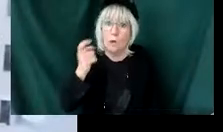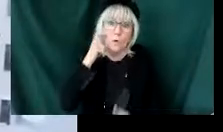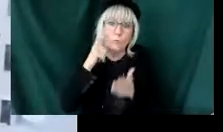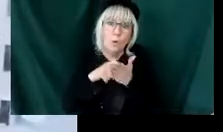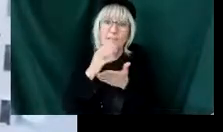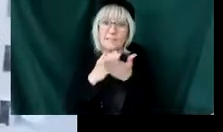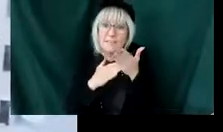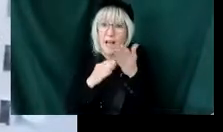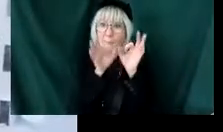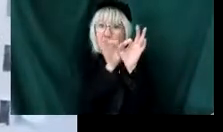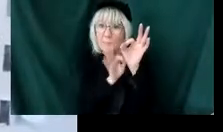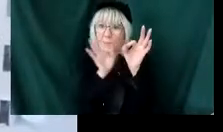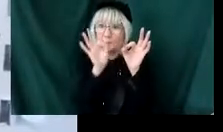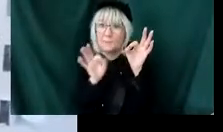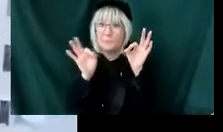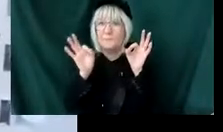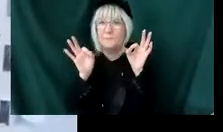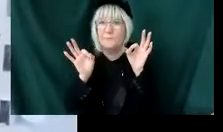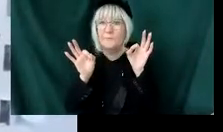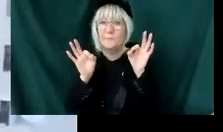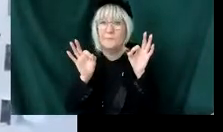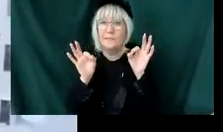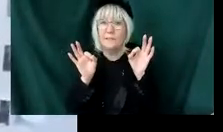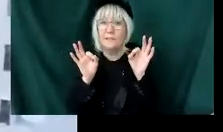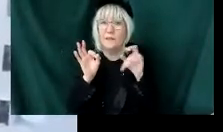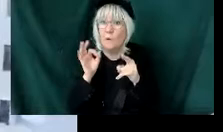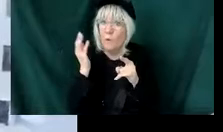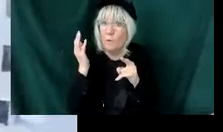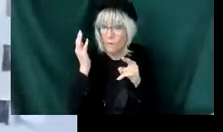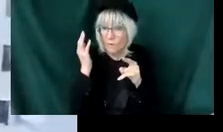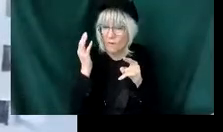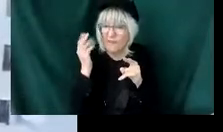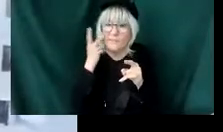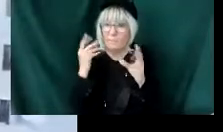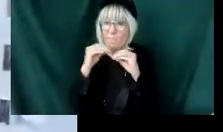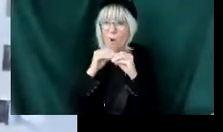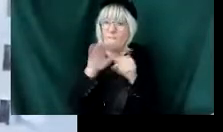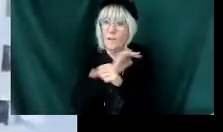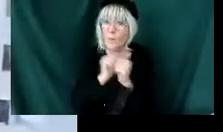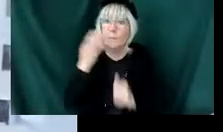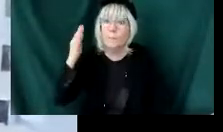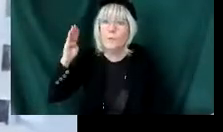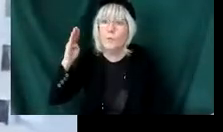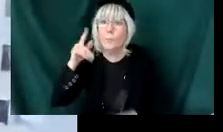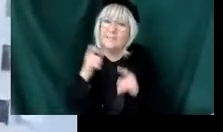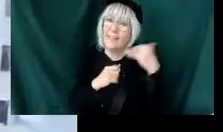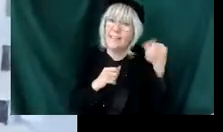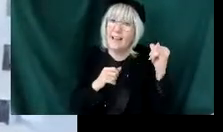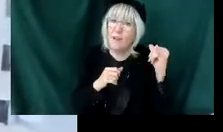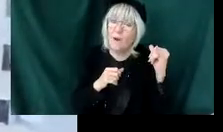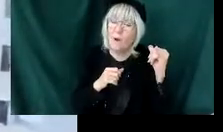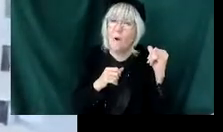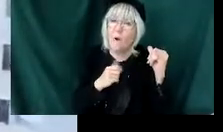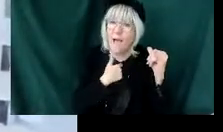picking up more blue than others because the paper was blank in those places. It wasn't filled in with